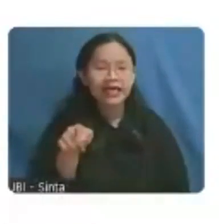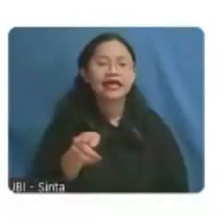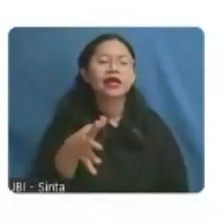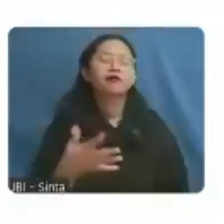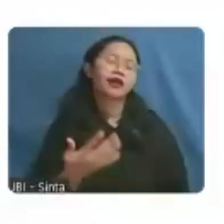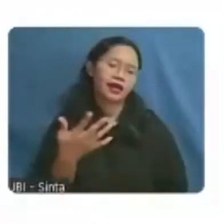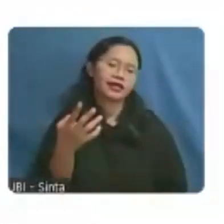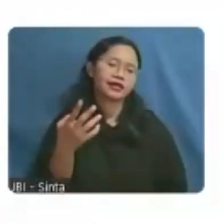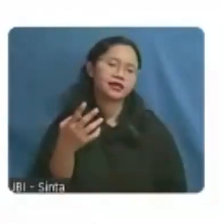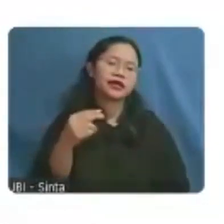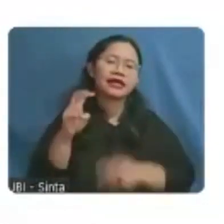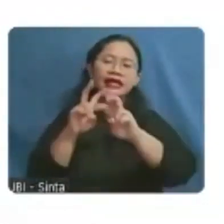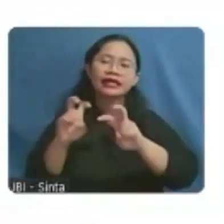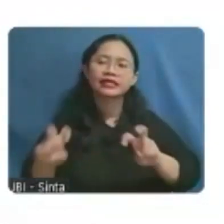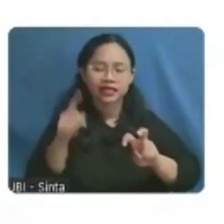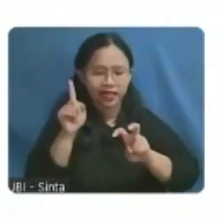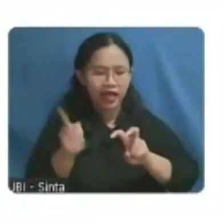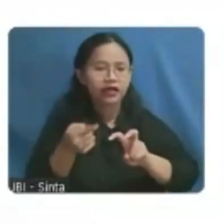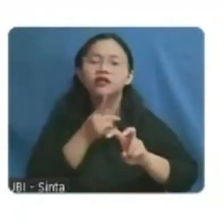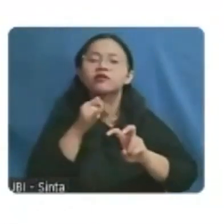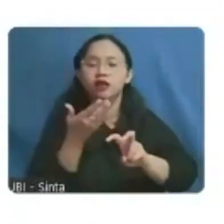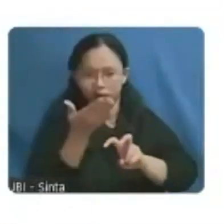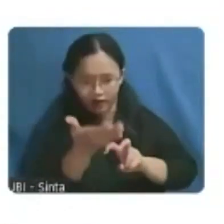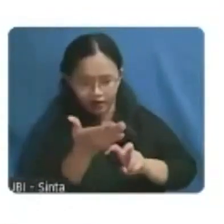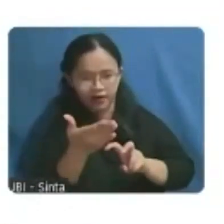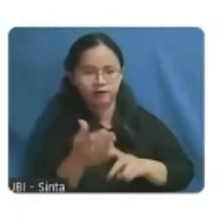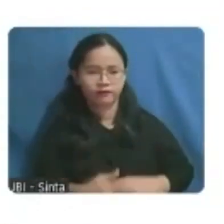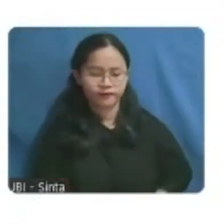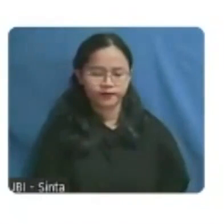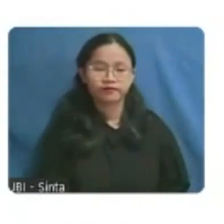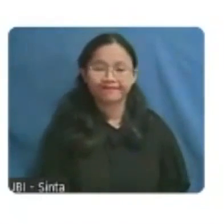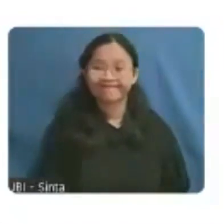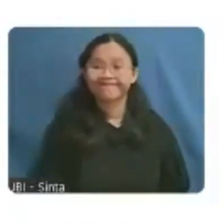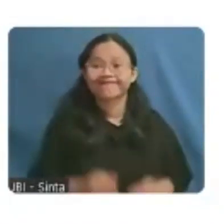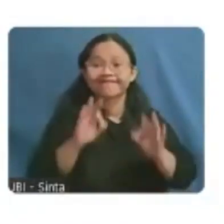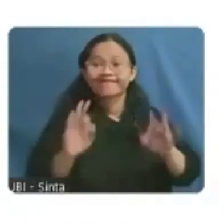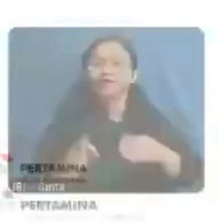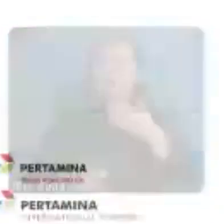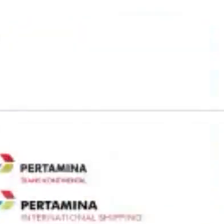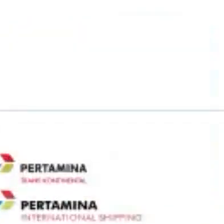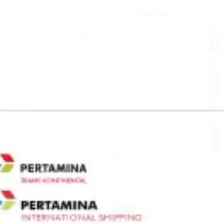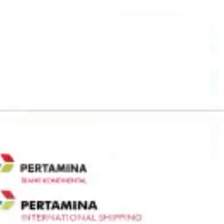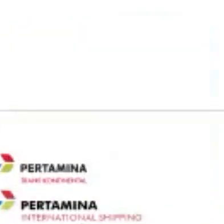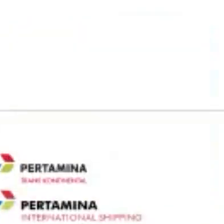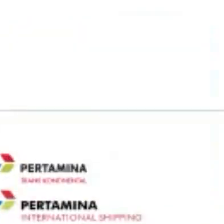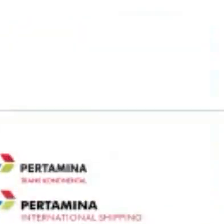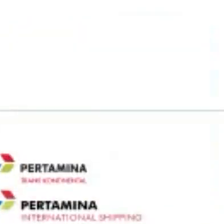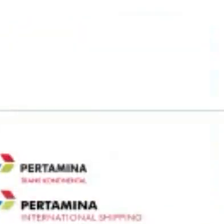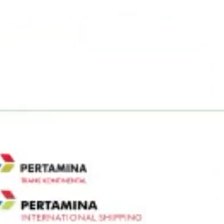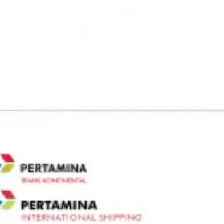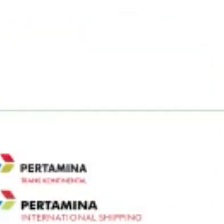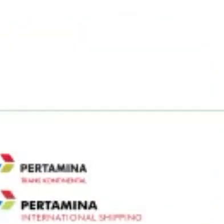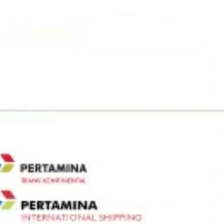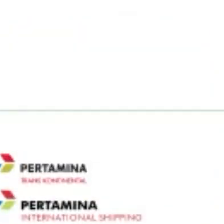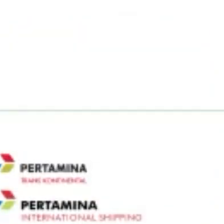question. Okay, thank you very much, Prof. Jalal. I think your answer is comprehensive enough.